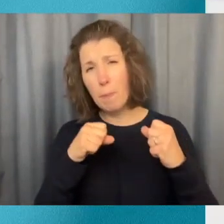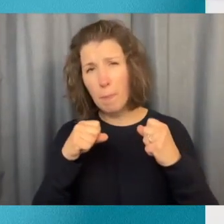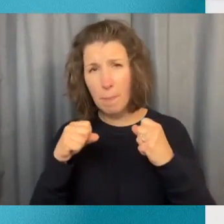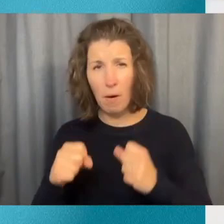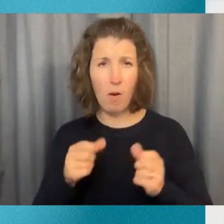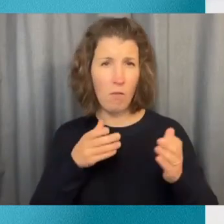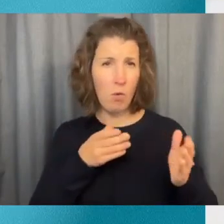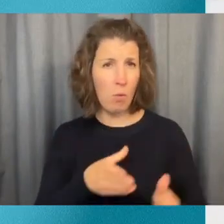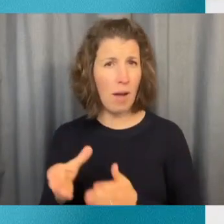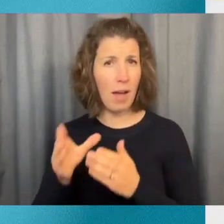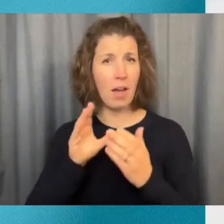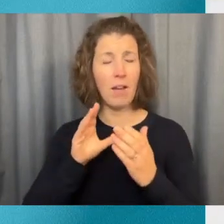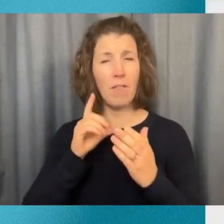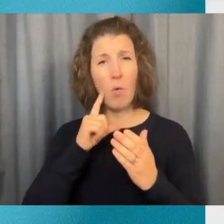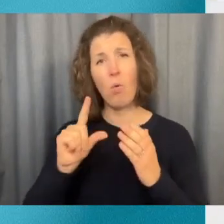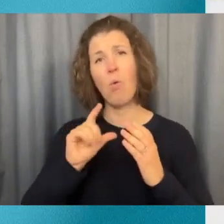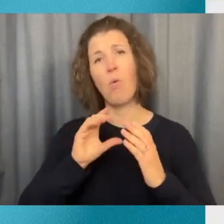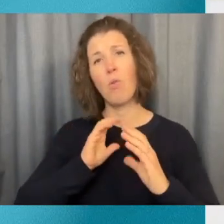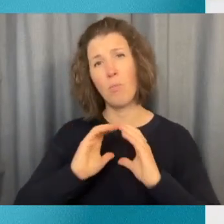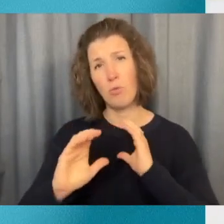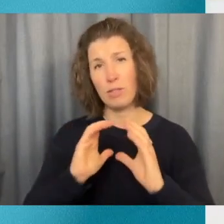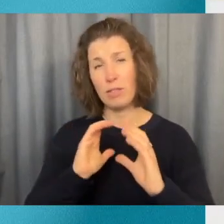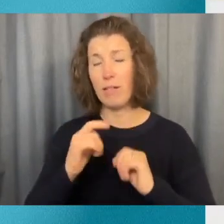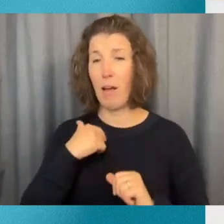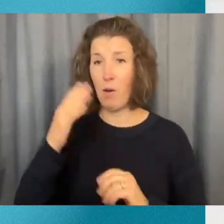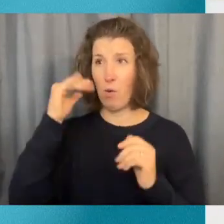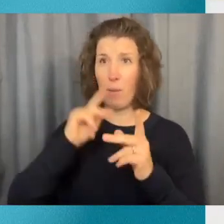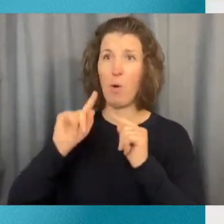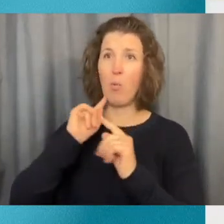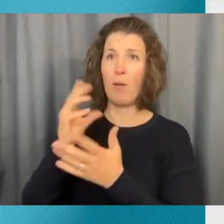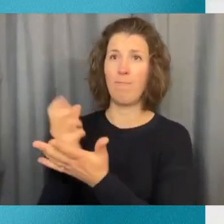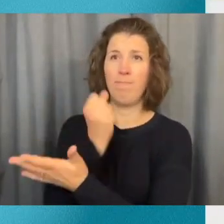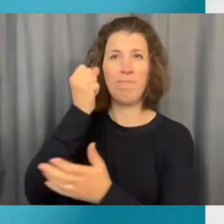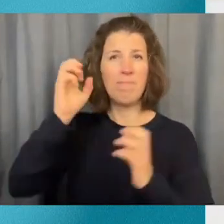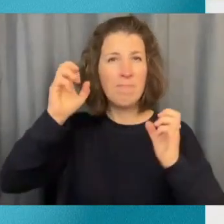of communicating. And I hope that people will take the opportunity